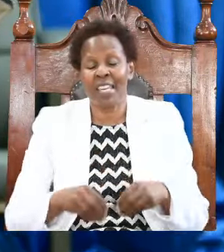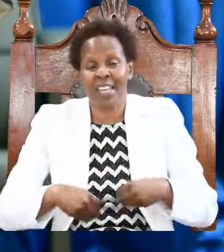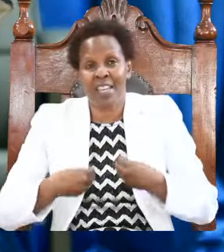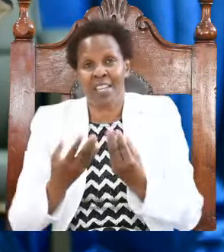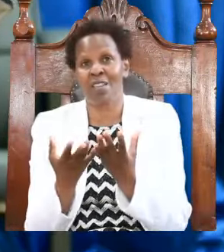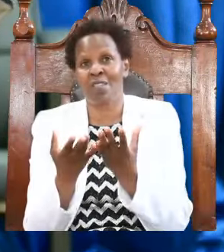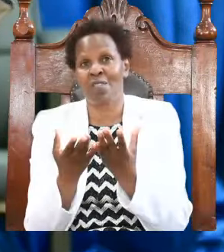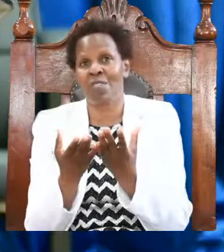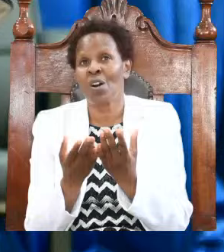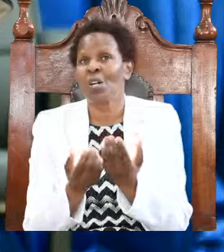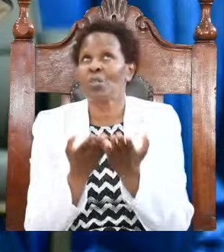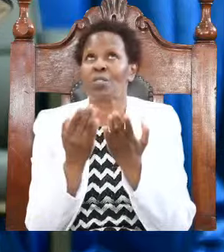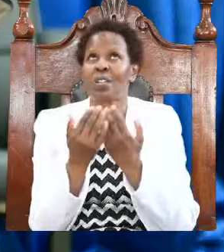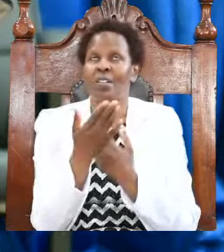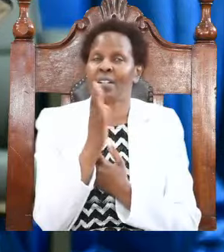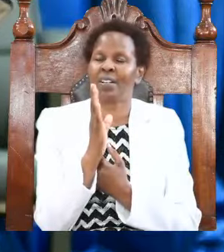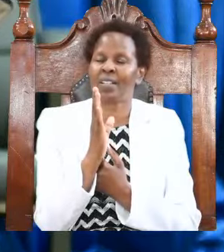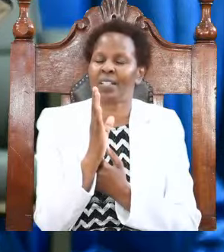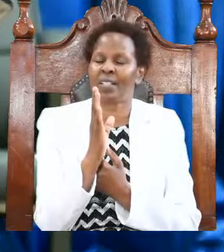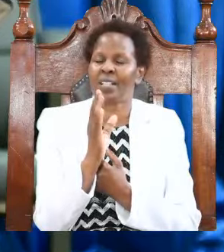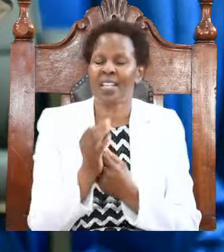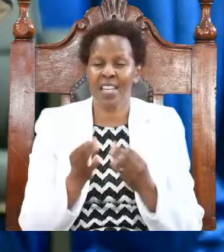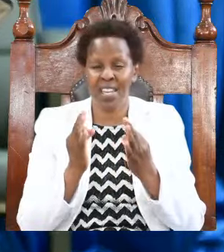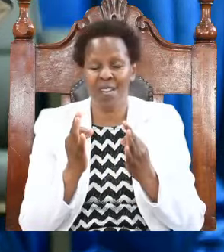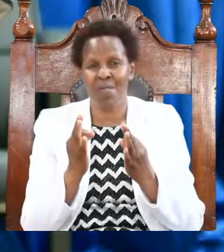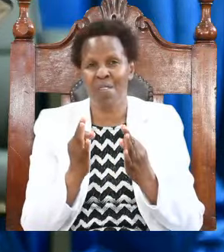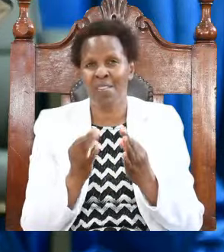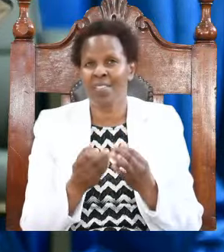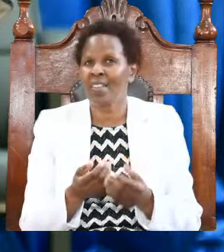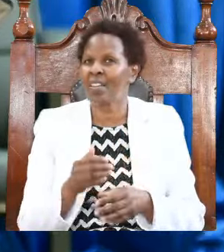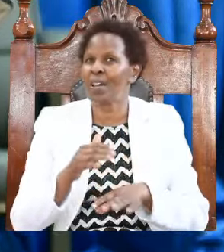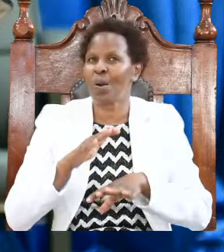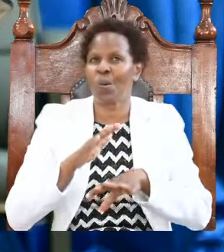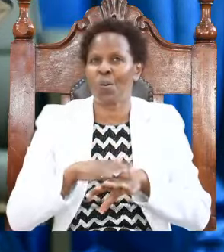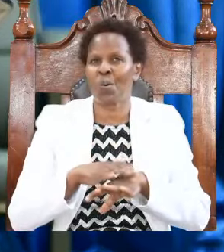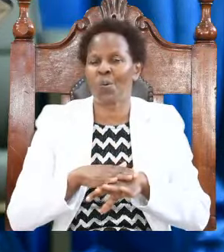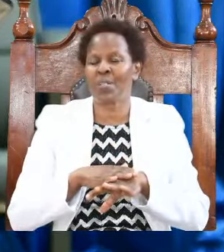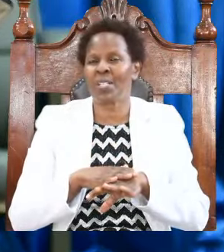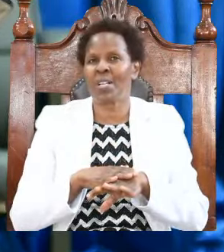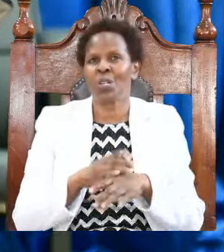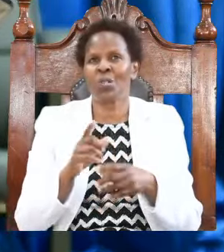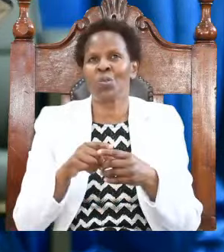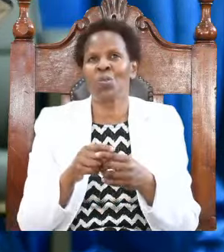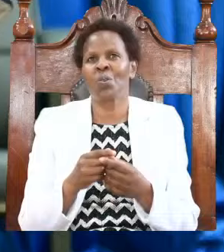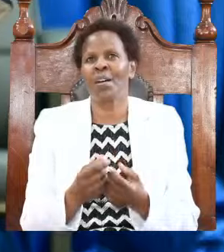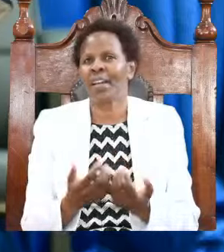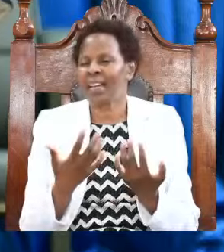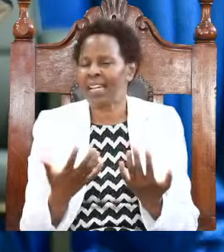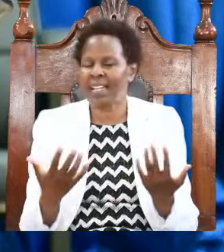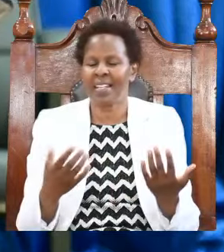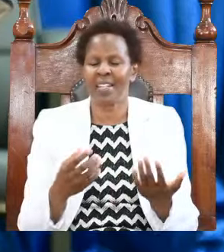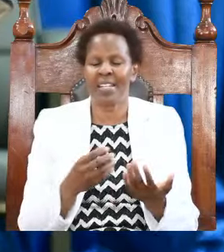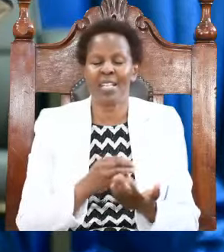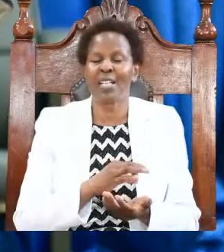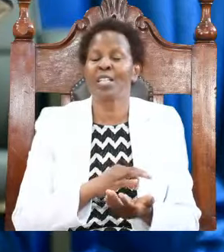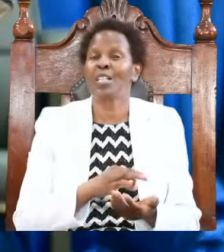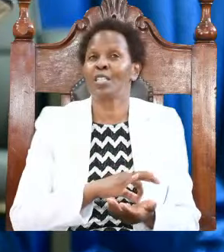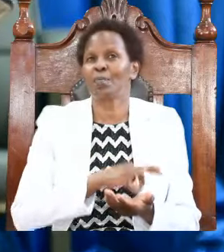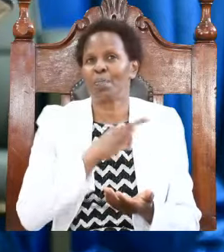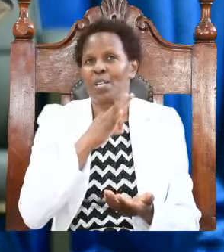resources to serve the Lord, if they are keen to, you know, to any spiritual discipline of a kind, you